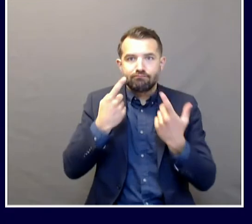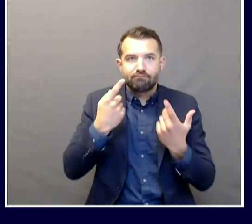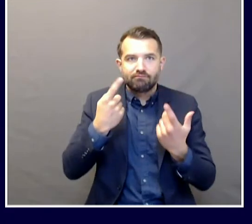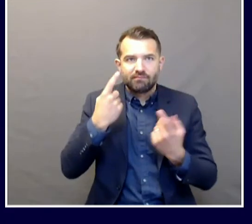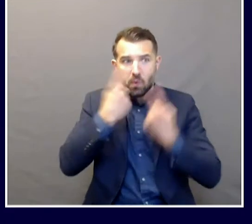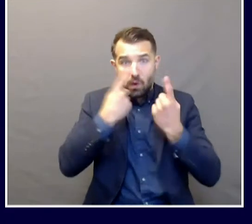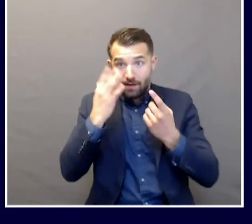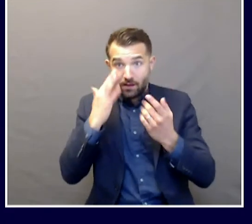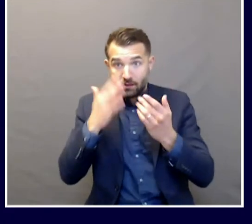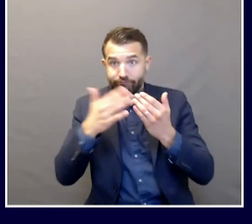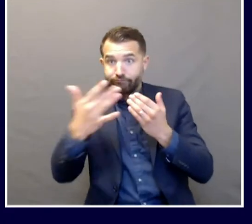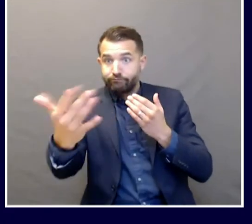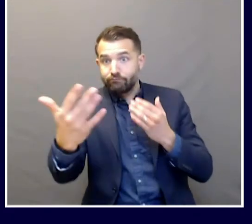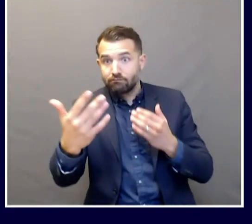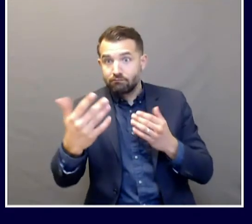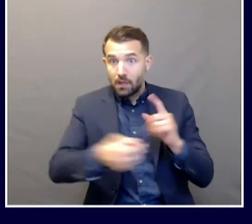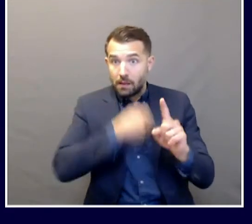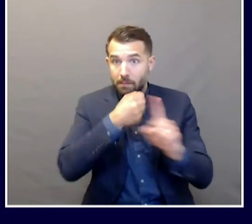this. One,